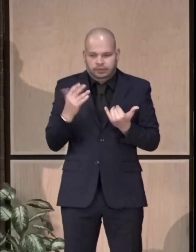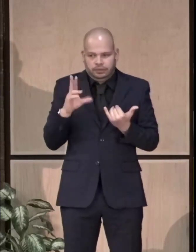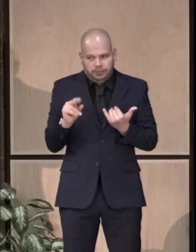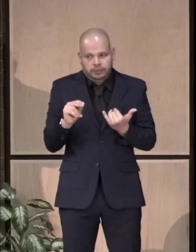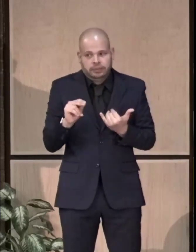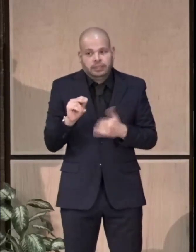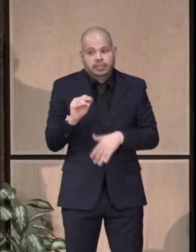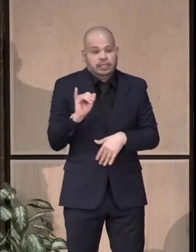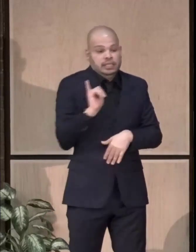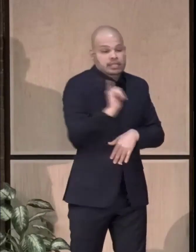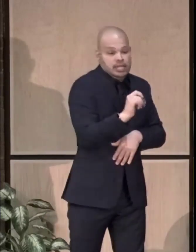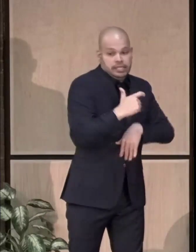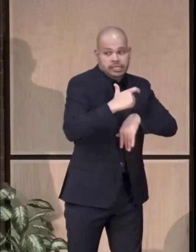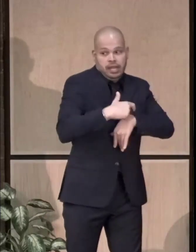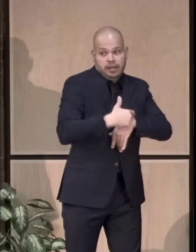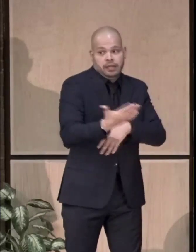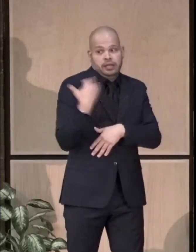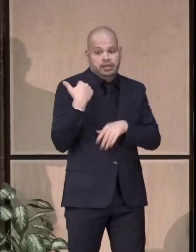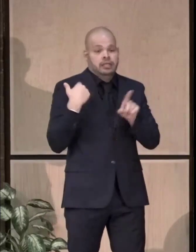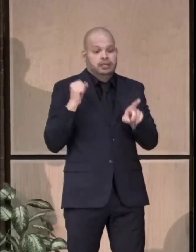it was my company, yes.